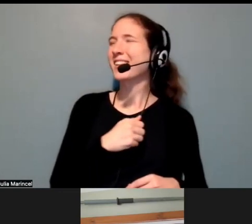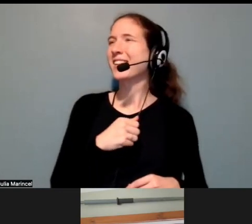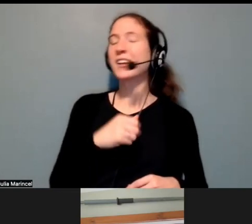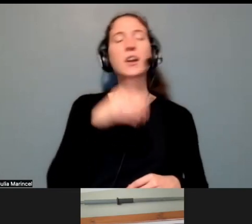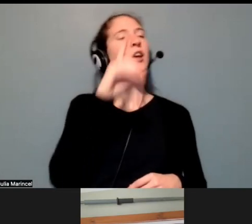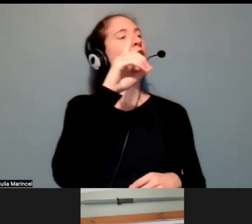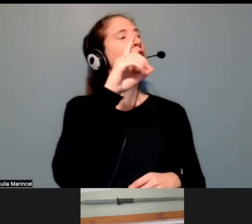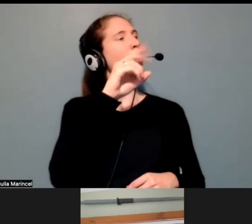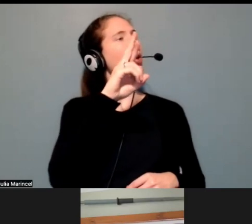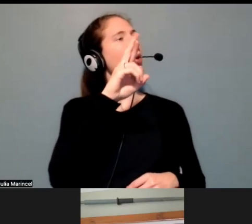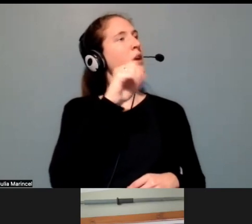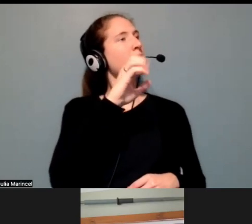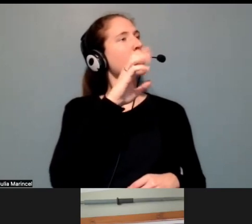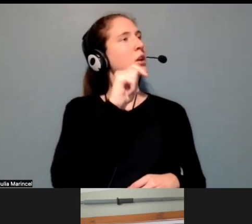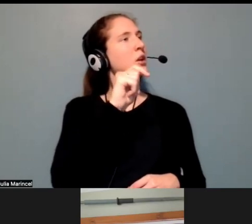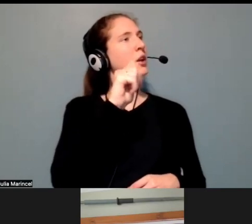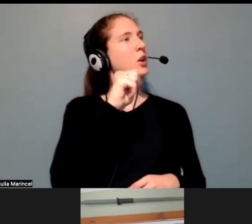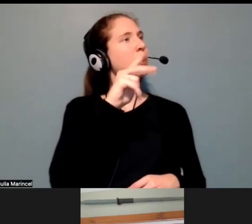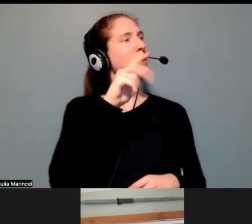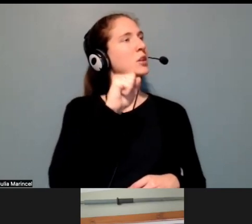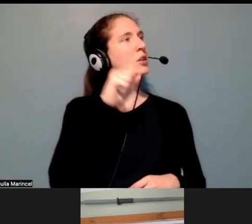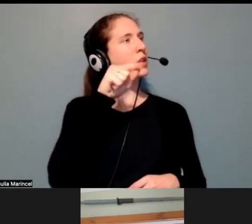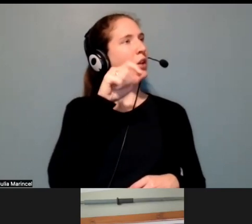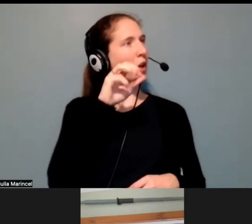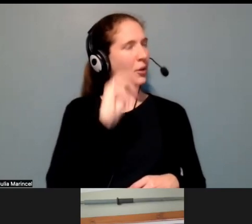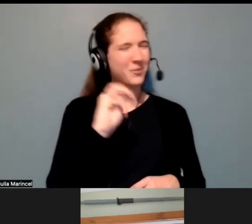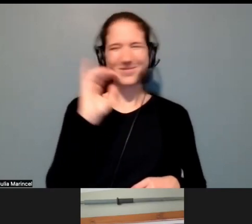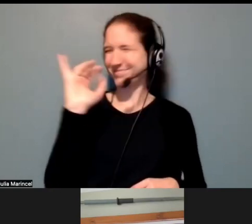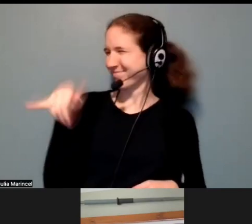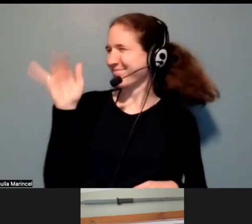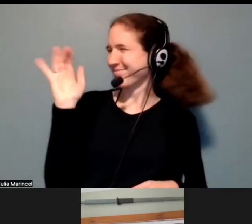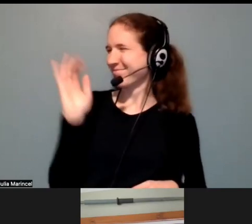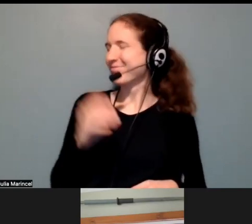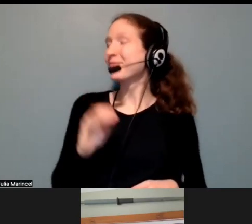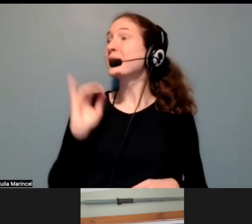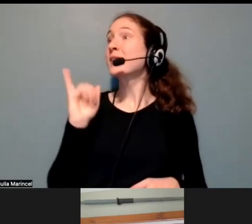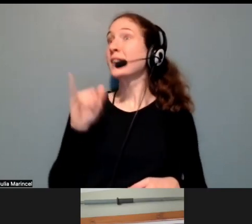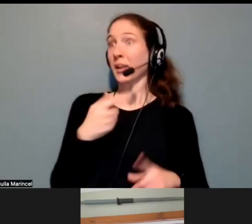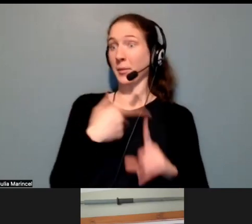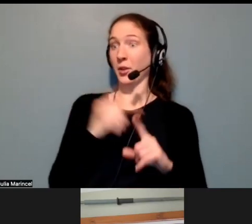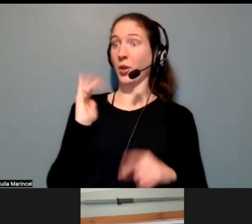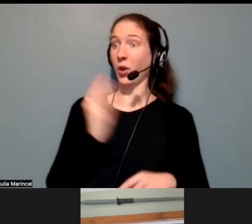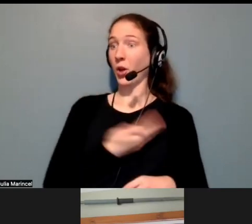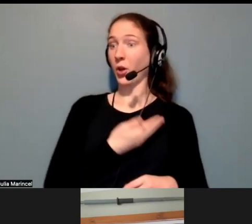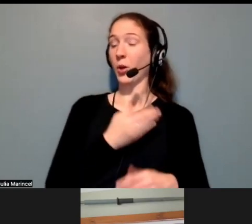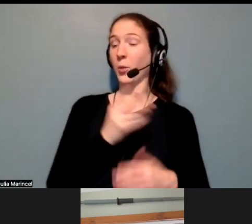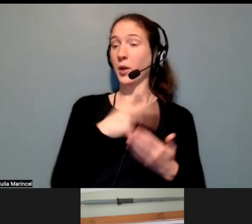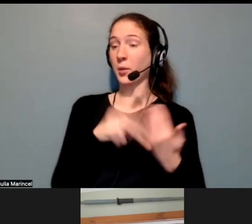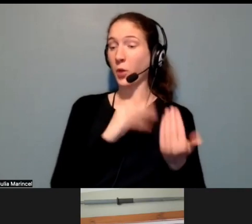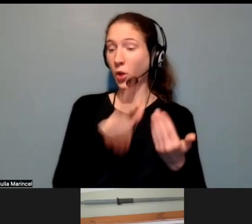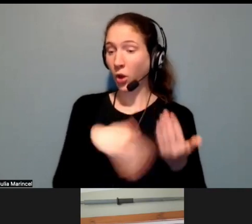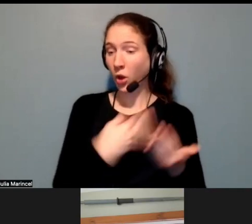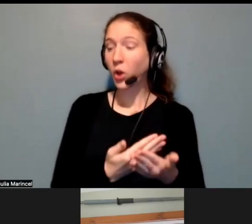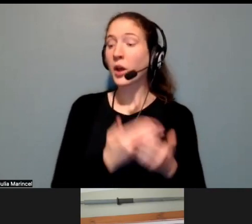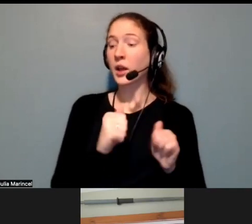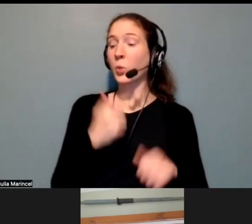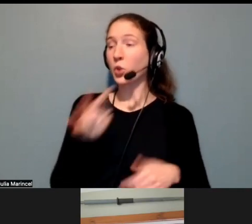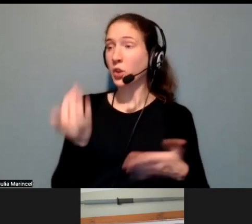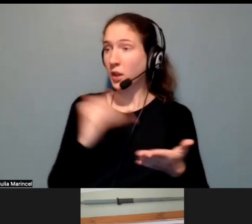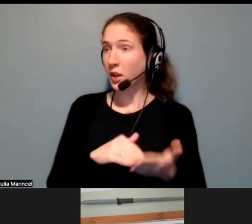Drakeetarts.com. Email at that or go to drakeetarts.com. This and all of our programs are archived on Drake It Arts YouTube channel,